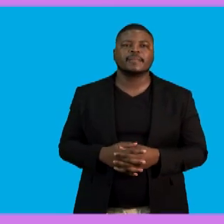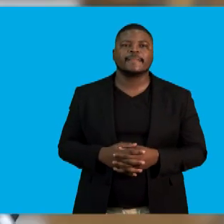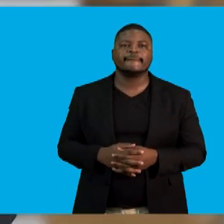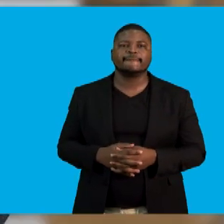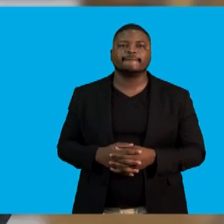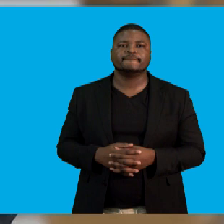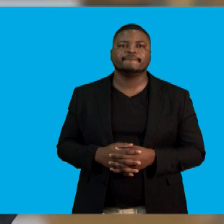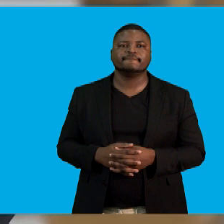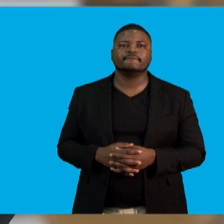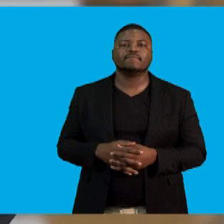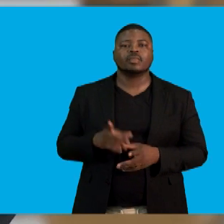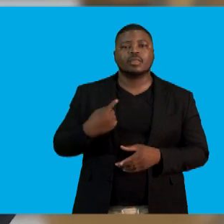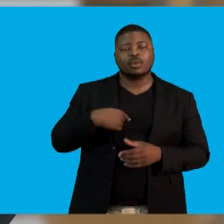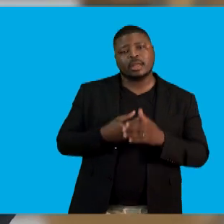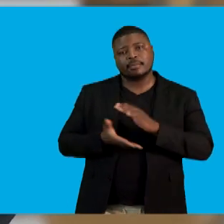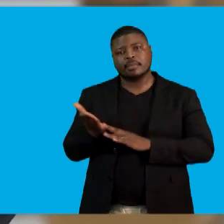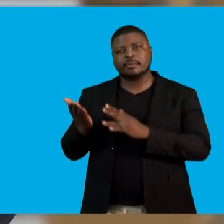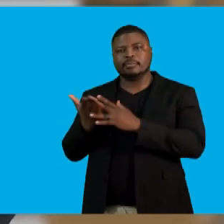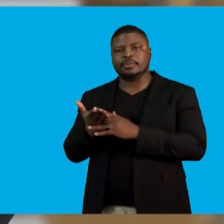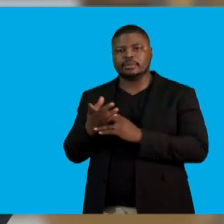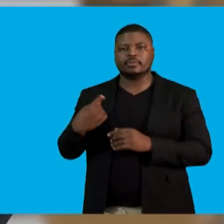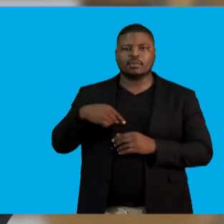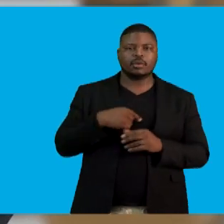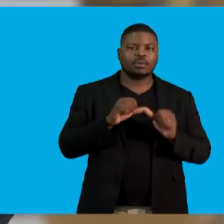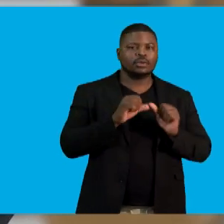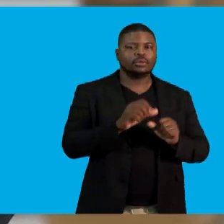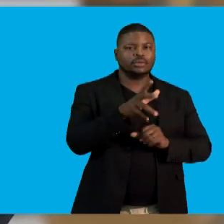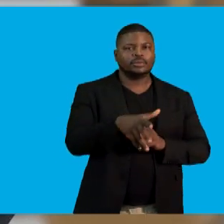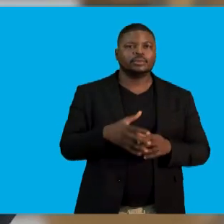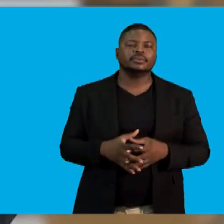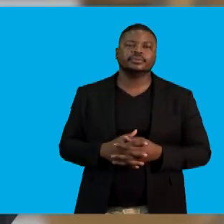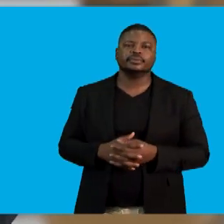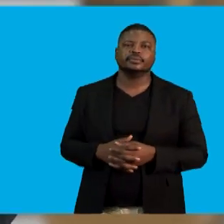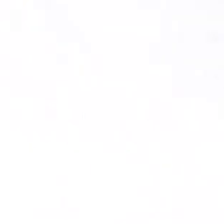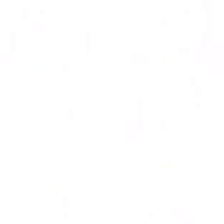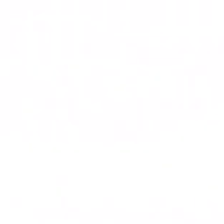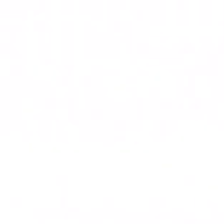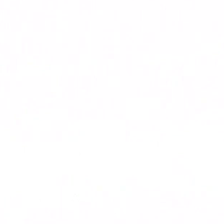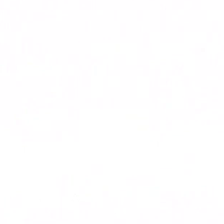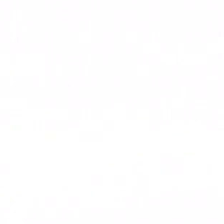cups. Okay, let's take a quick break and then we'll continue afterwards.